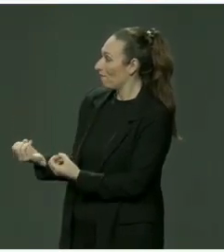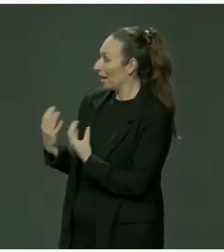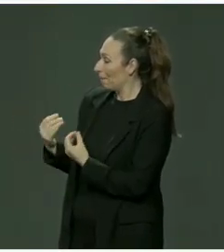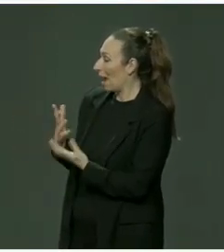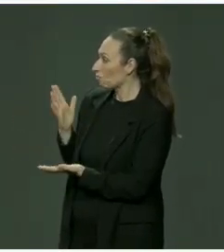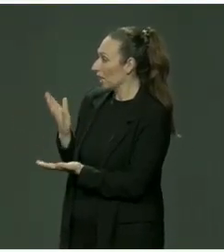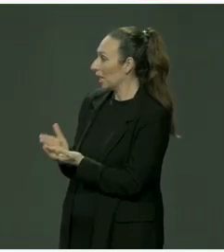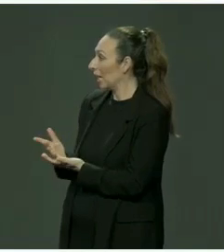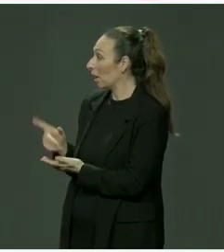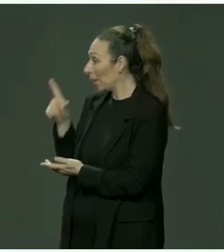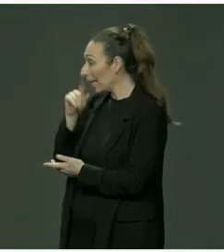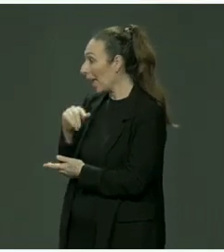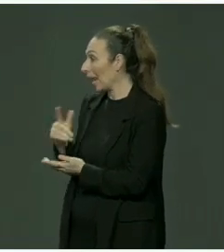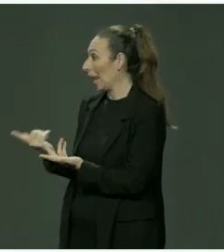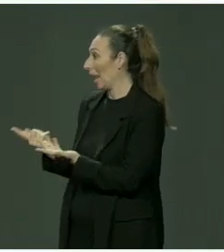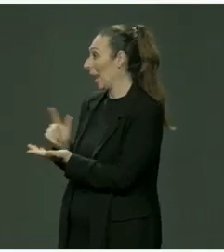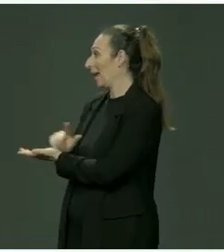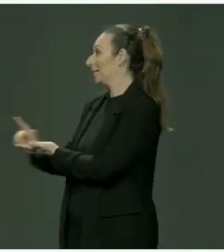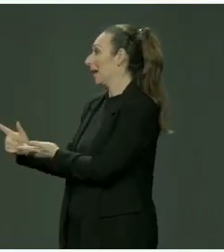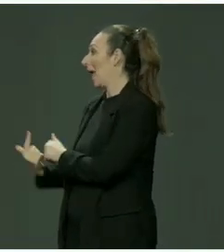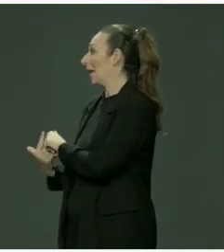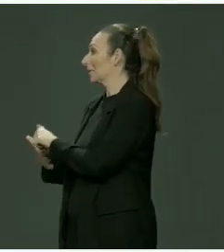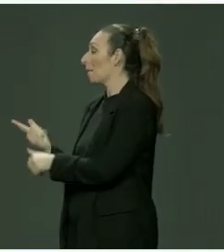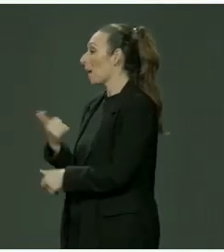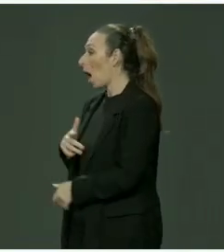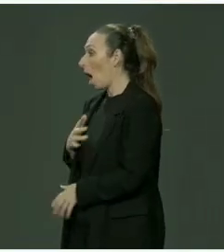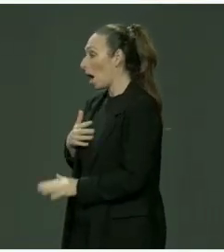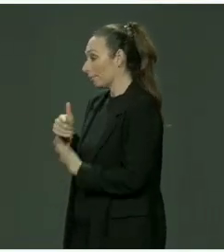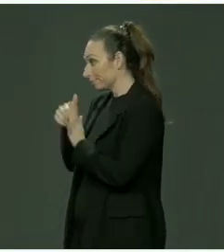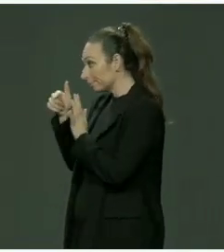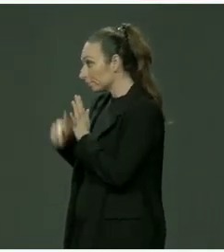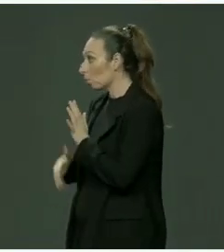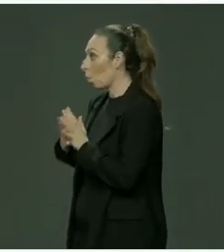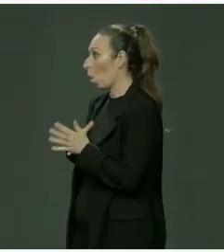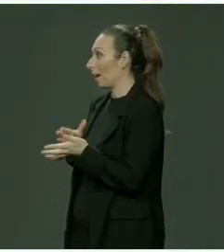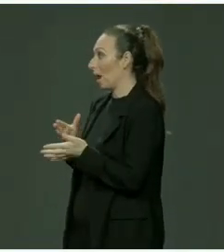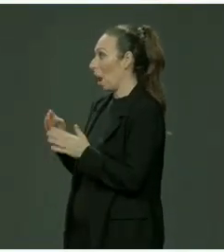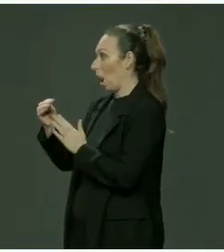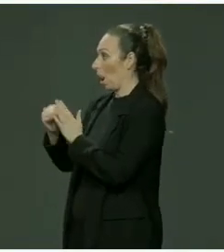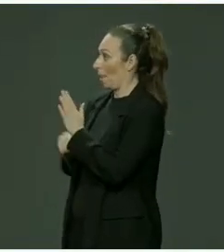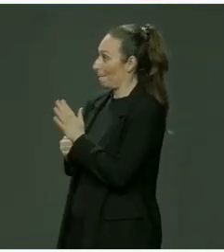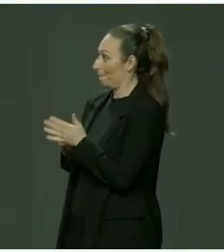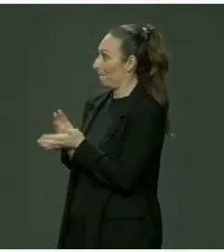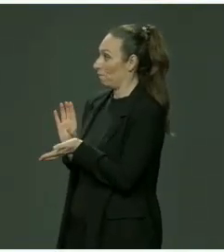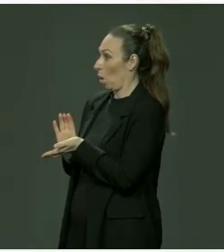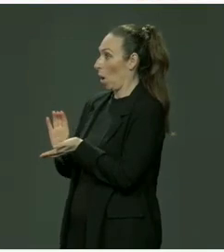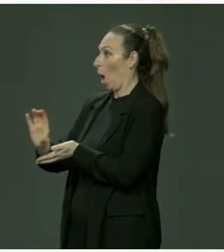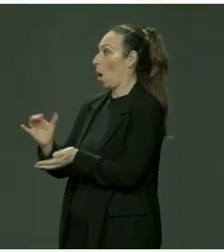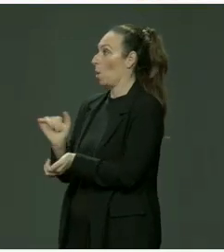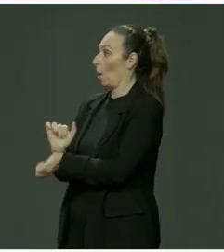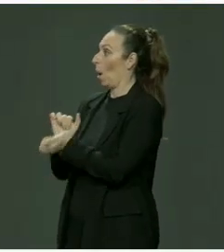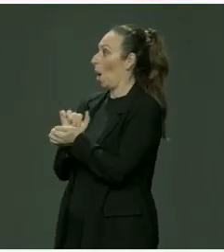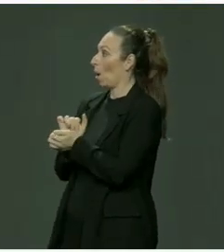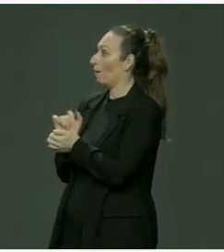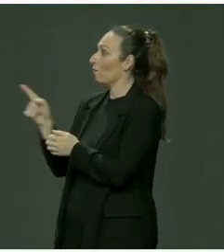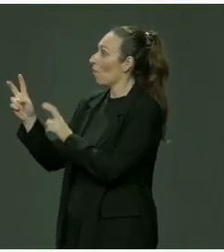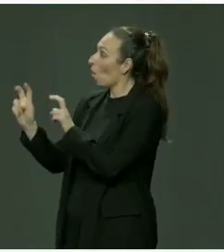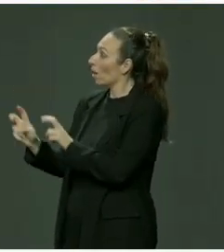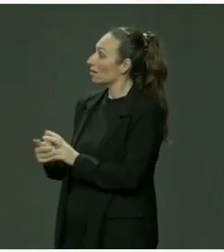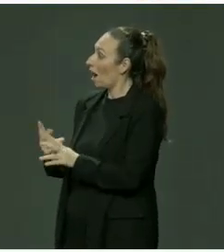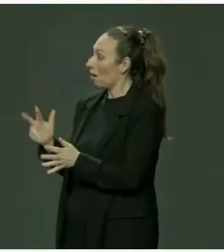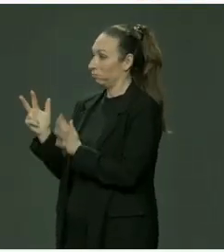number of how many loan applications are done, each year by the auditor, and how granular they are.